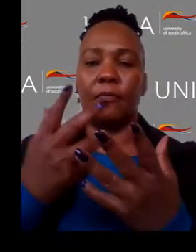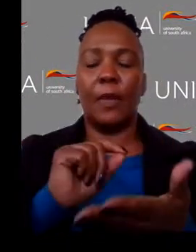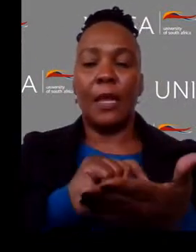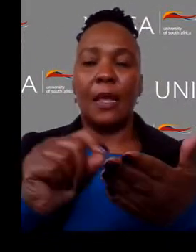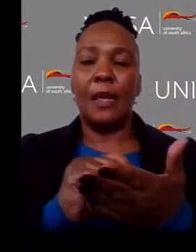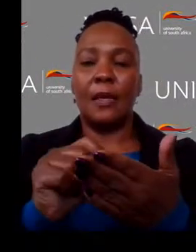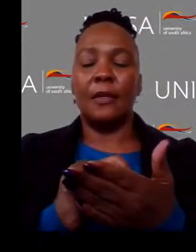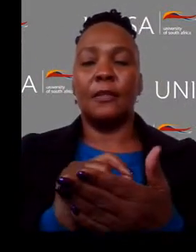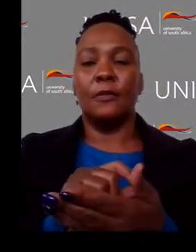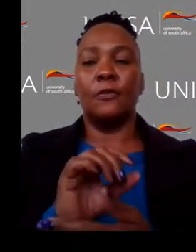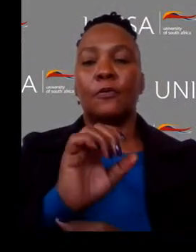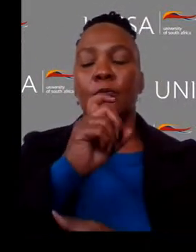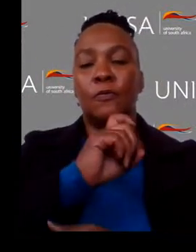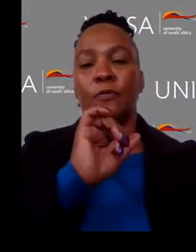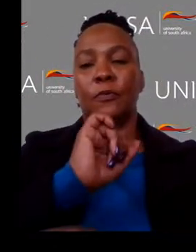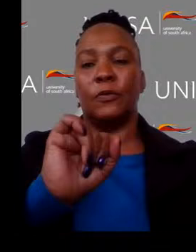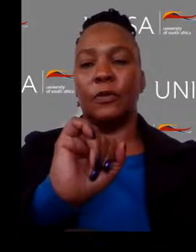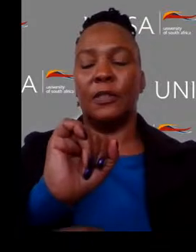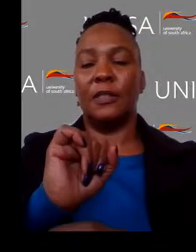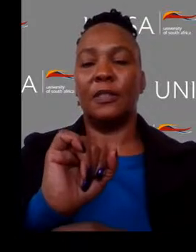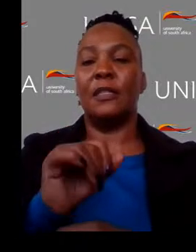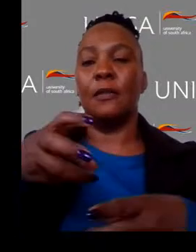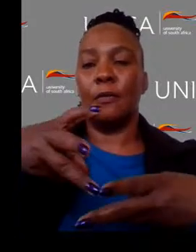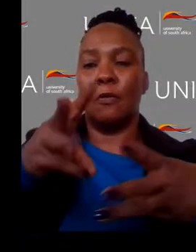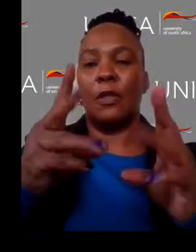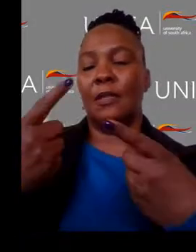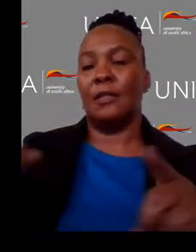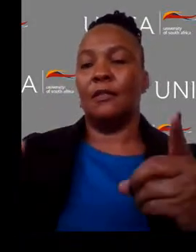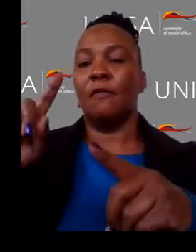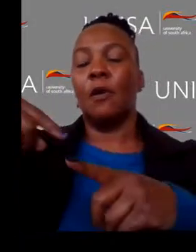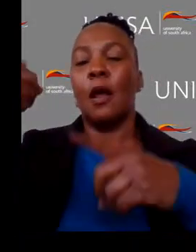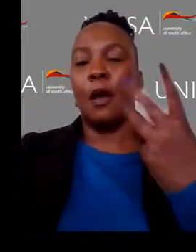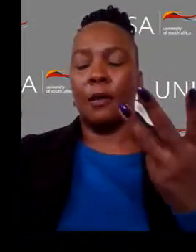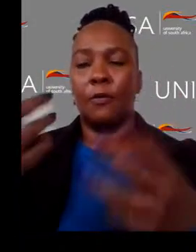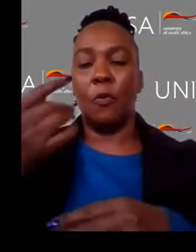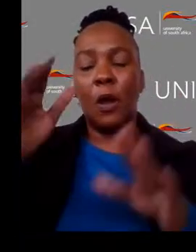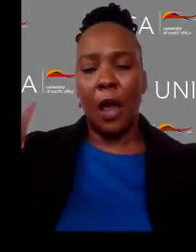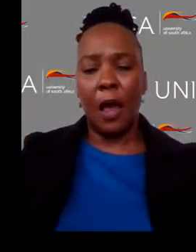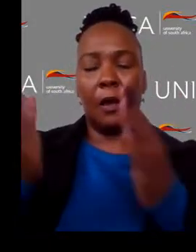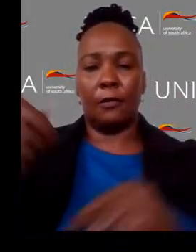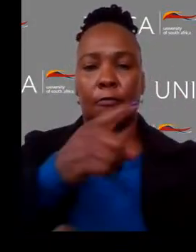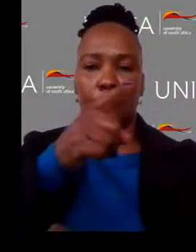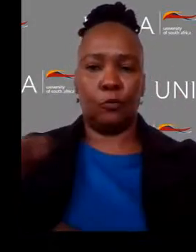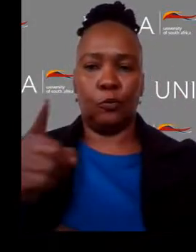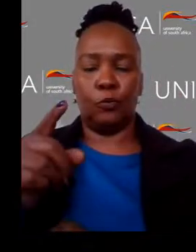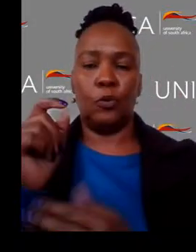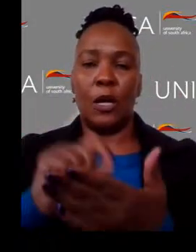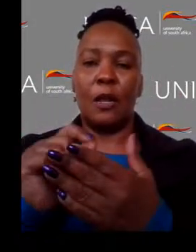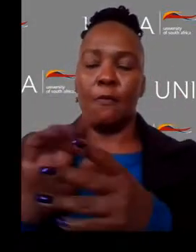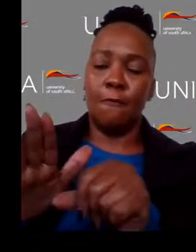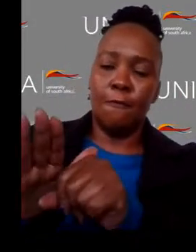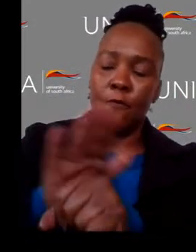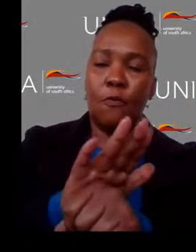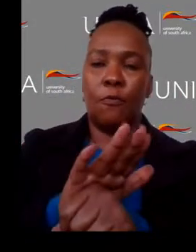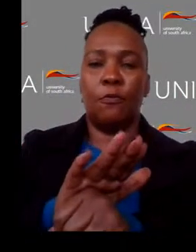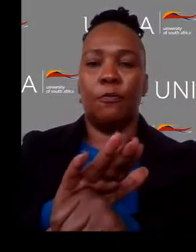the SMS language. We encourage them to write in full.